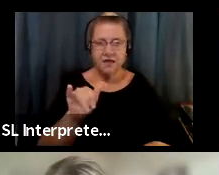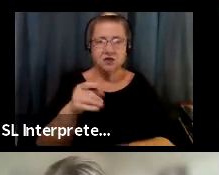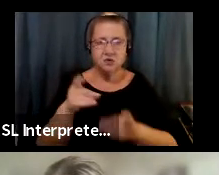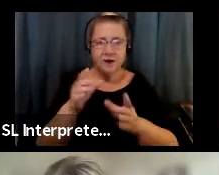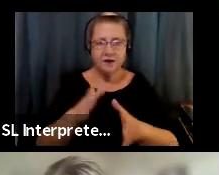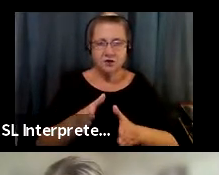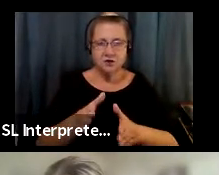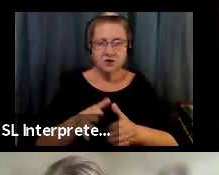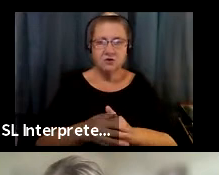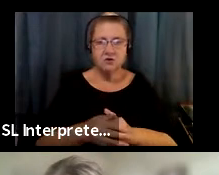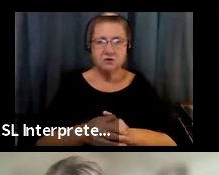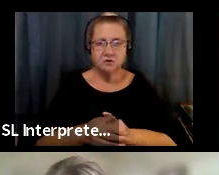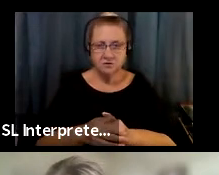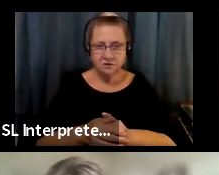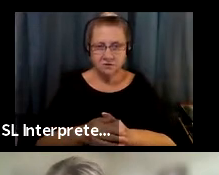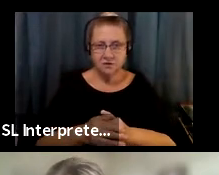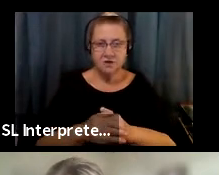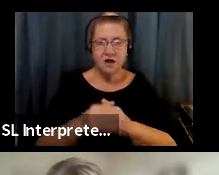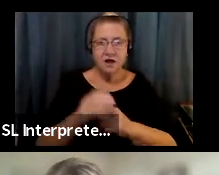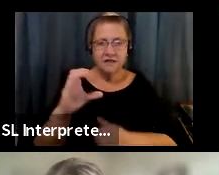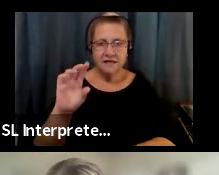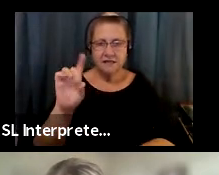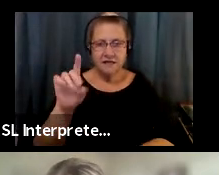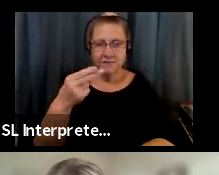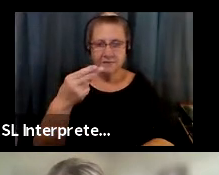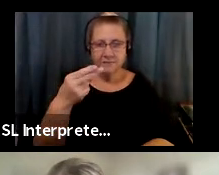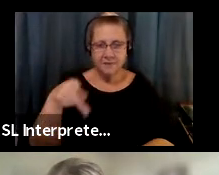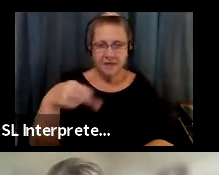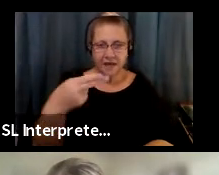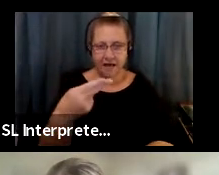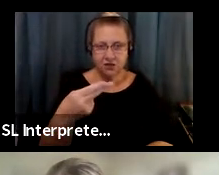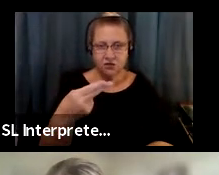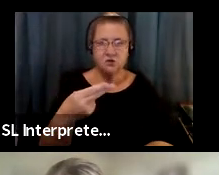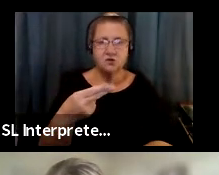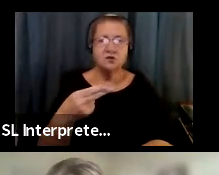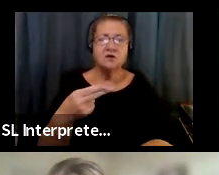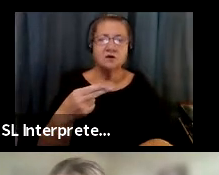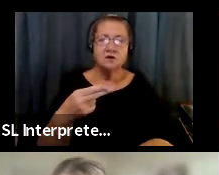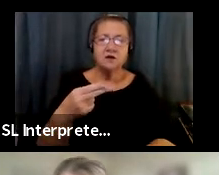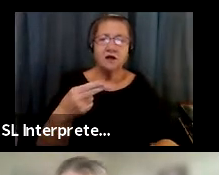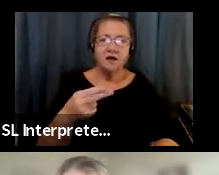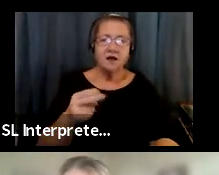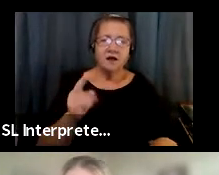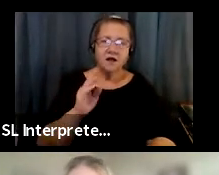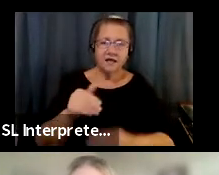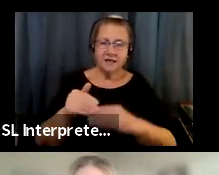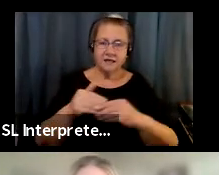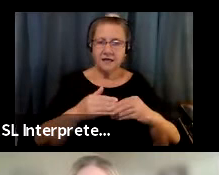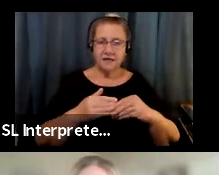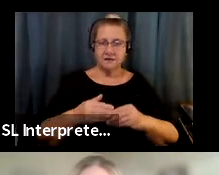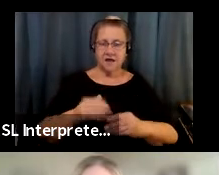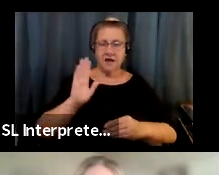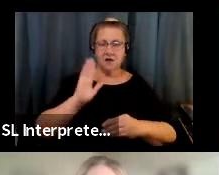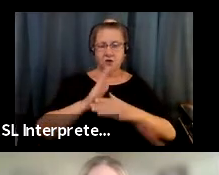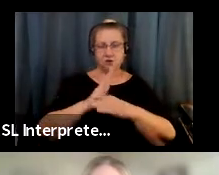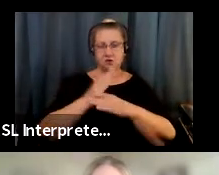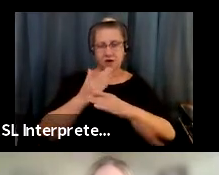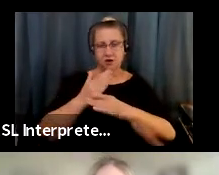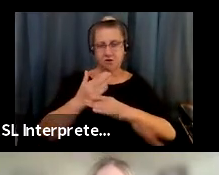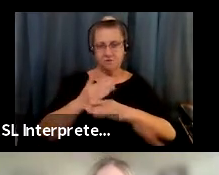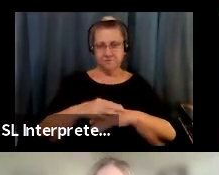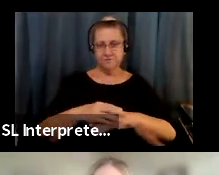also as the Tribal Liaison for CDPH. I'll take 5 minutes to share some priorities, updates, and next